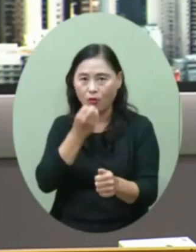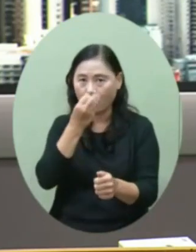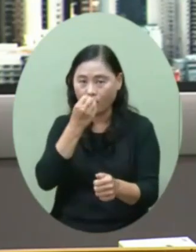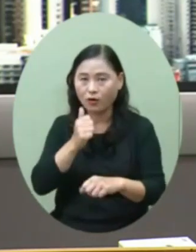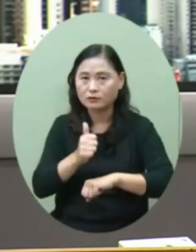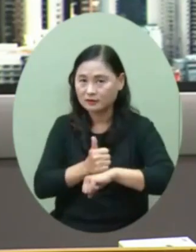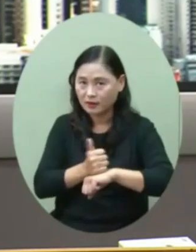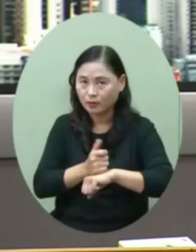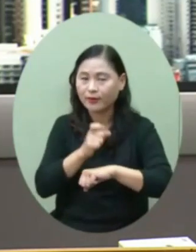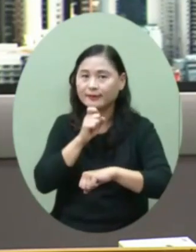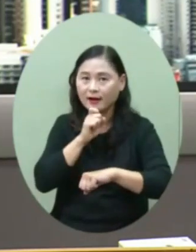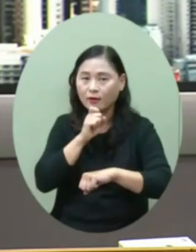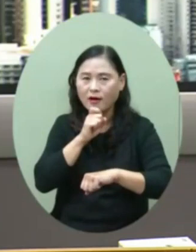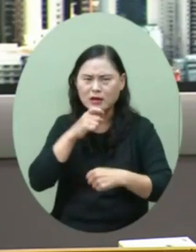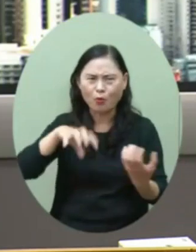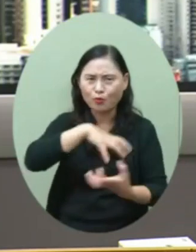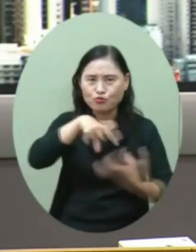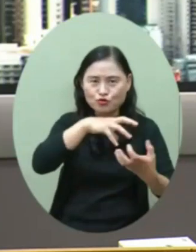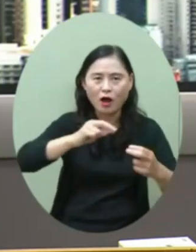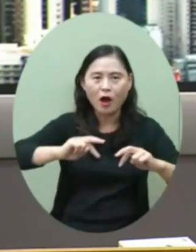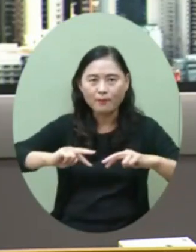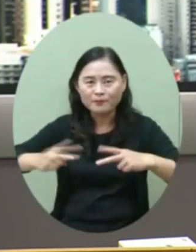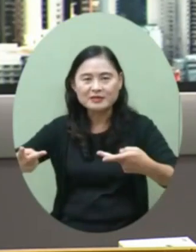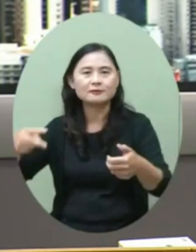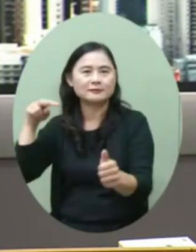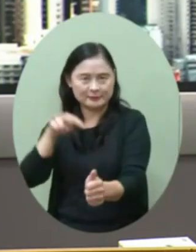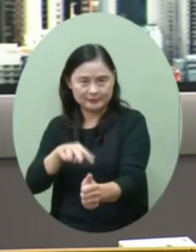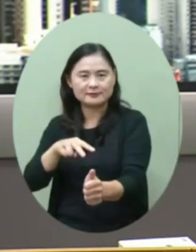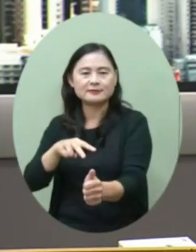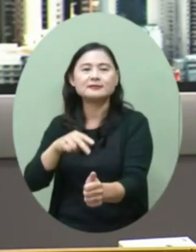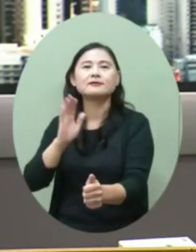Secondly, with the passing of this law, we believe